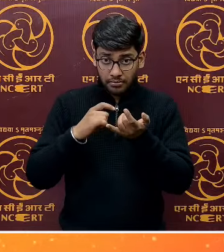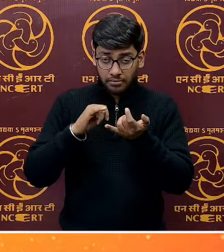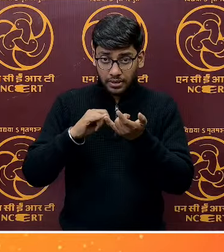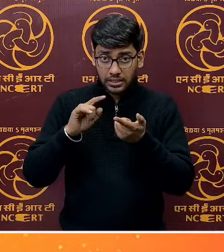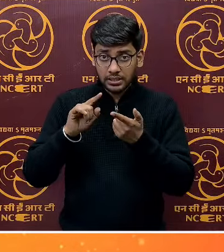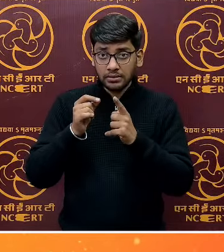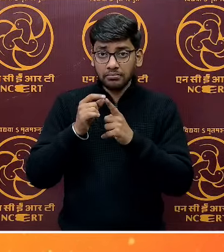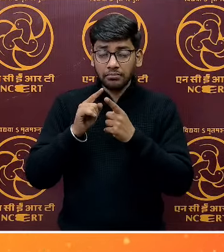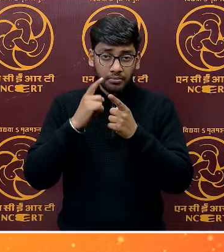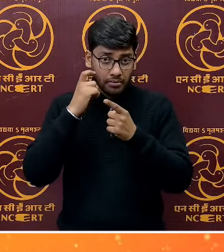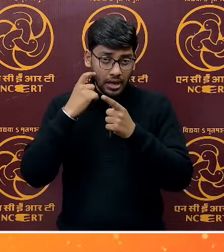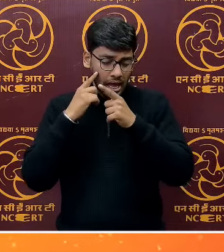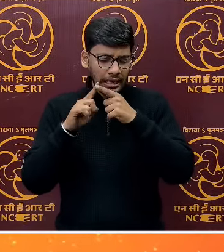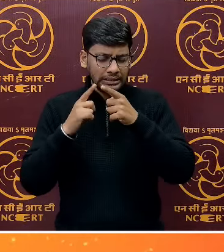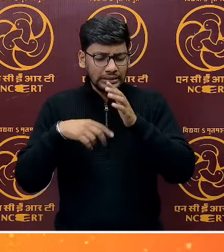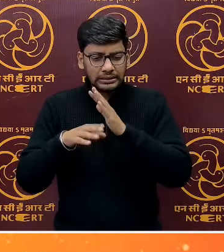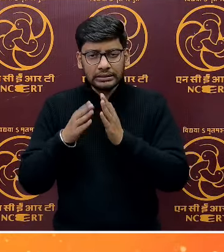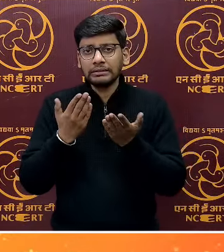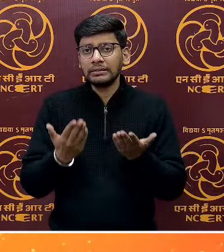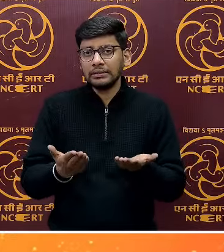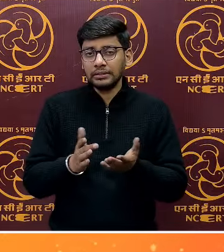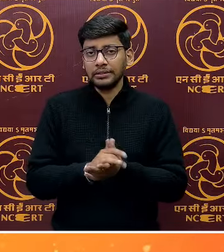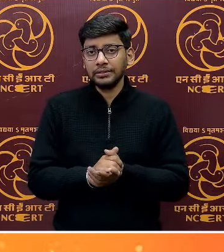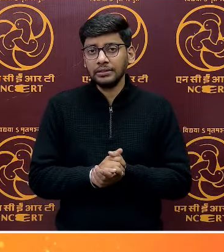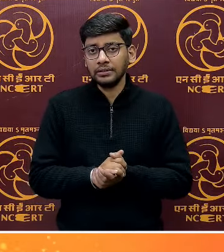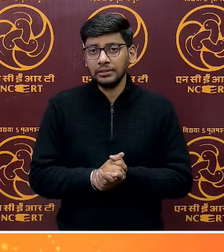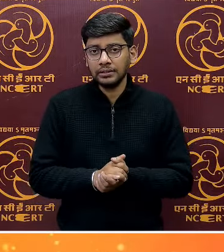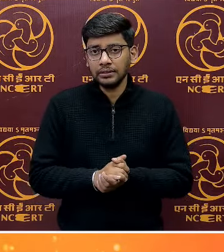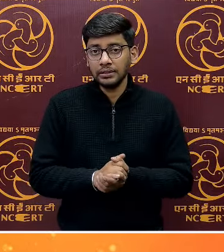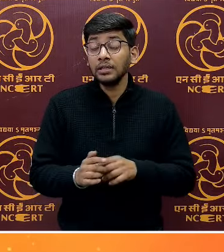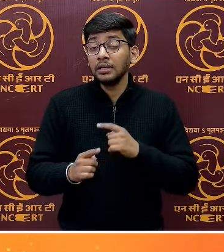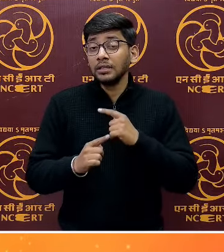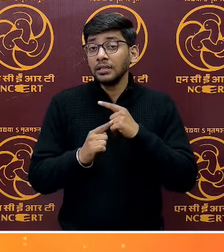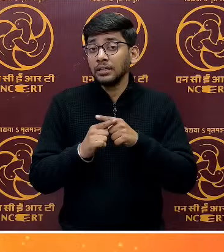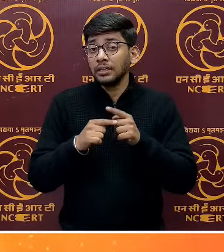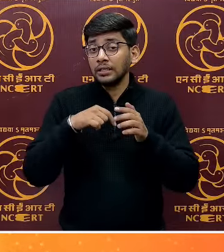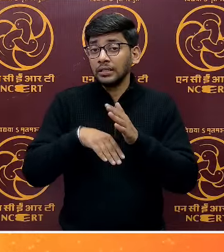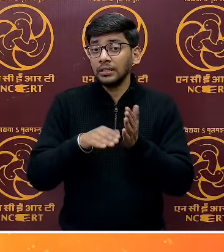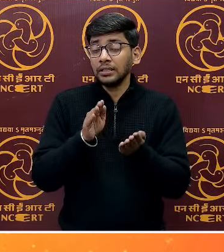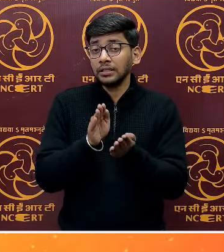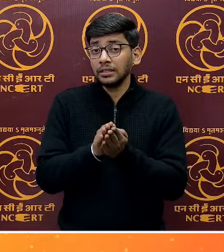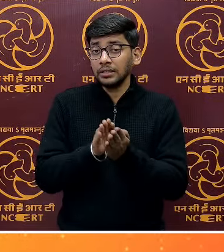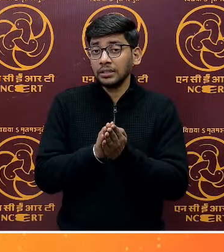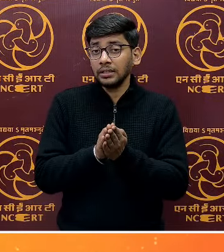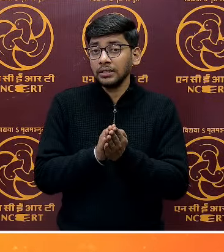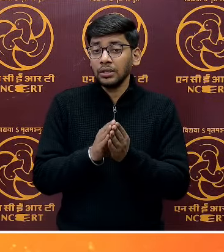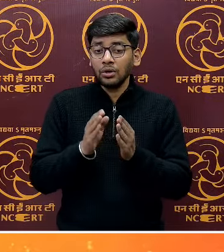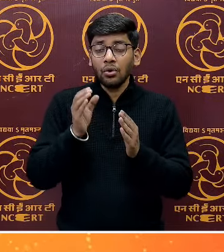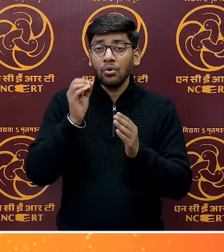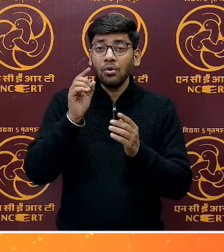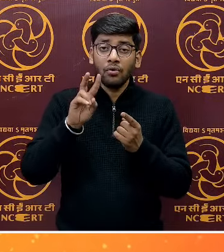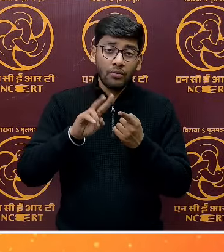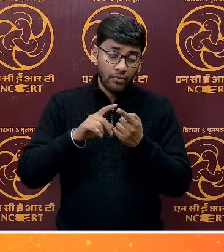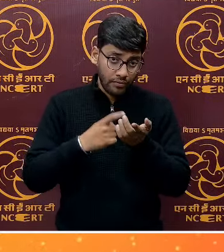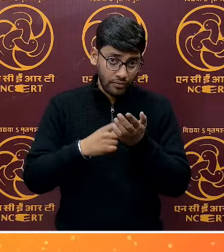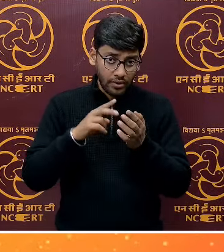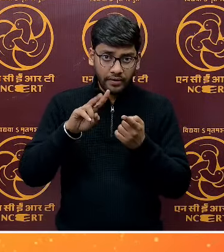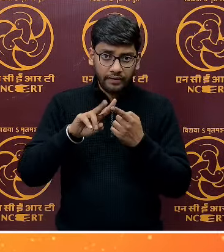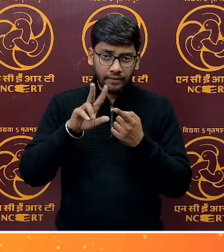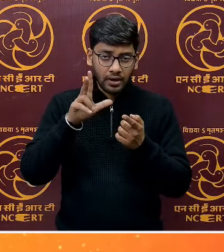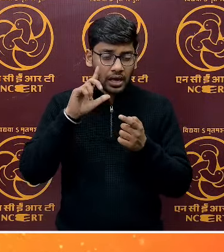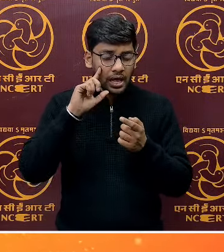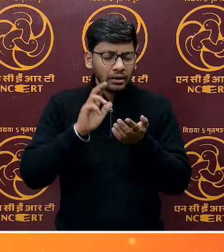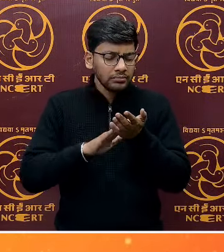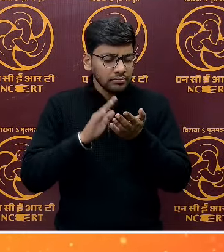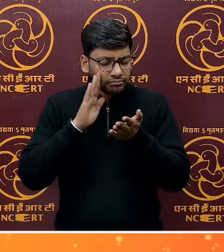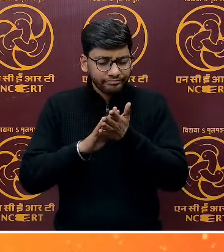pure fun. There is no malice towards anyone. This isn't an overwhelming experience. It is one of